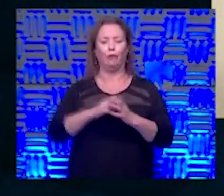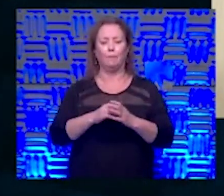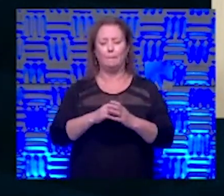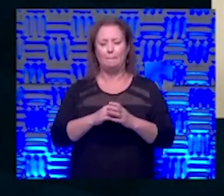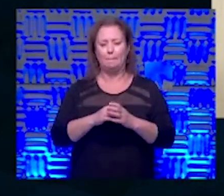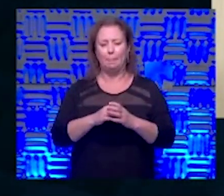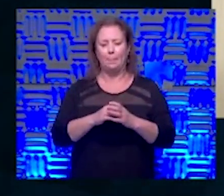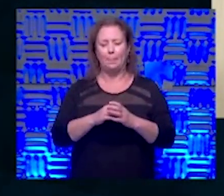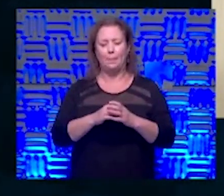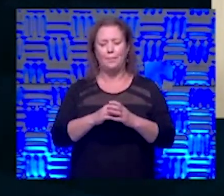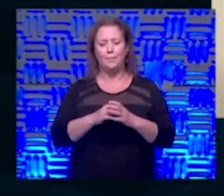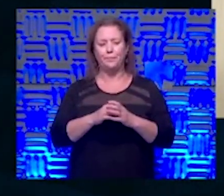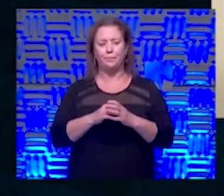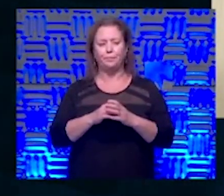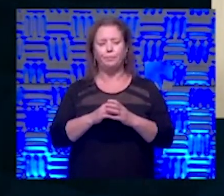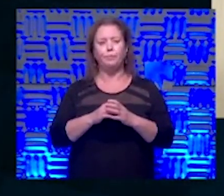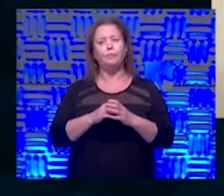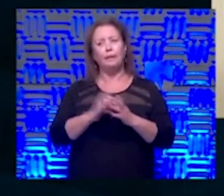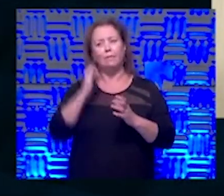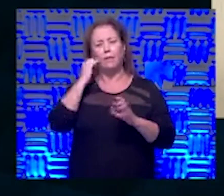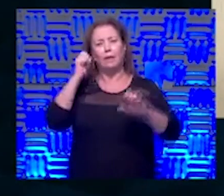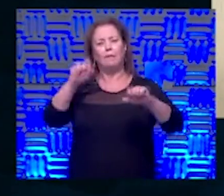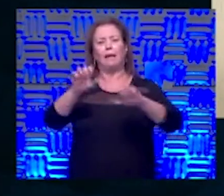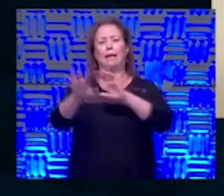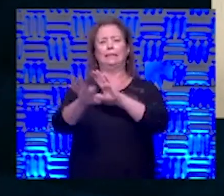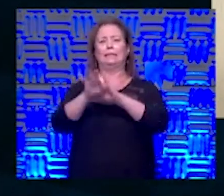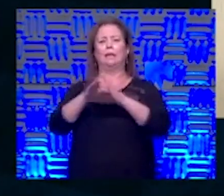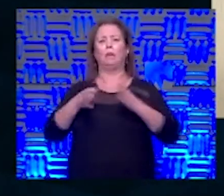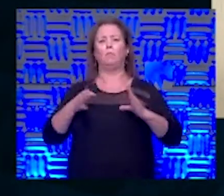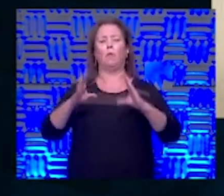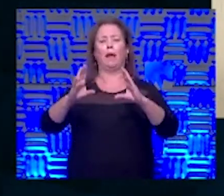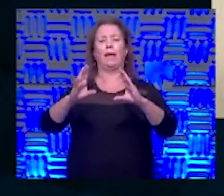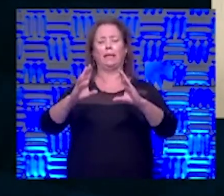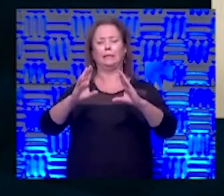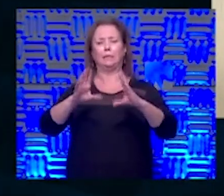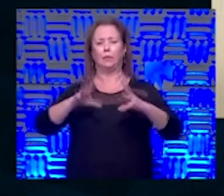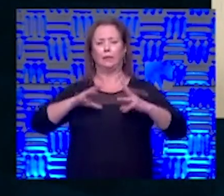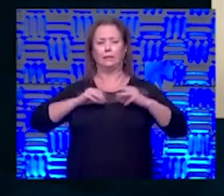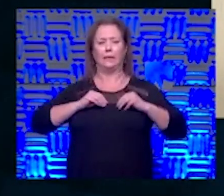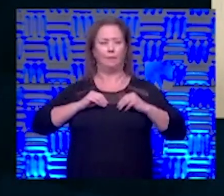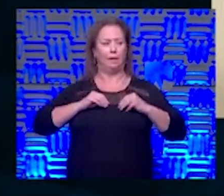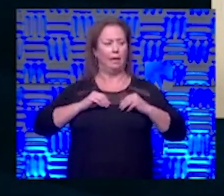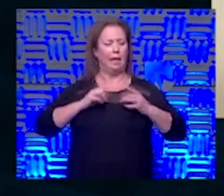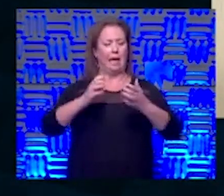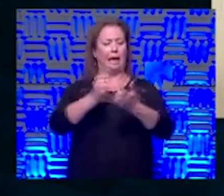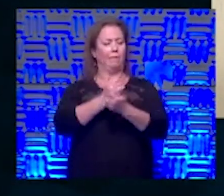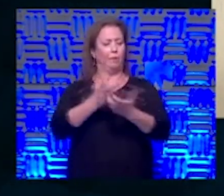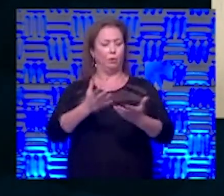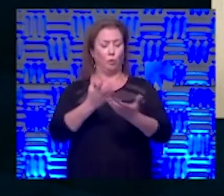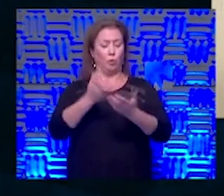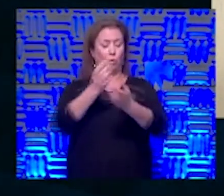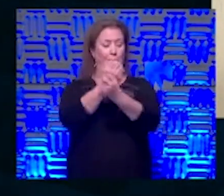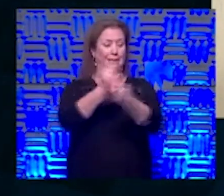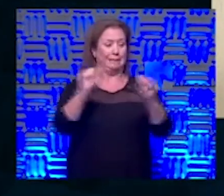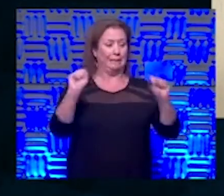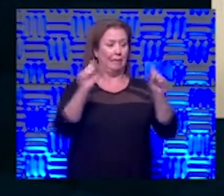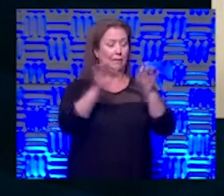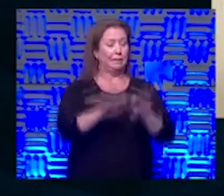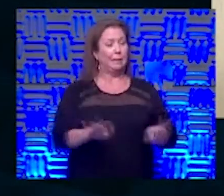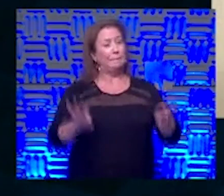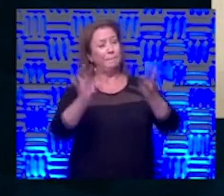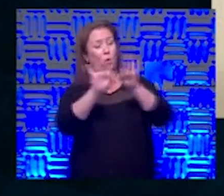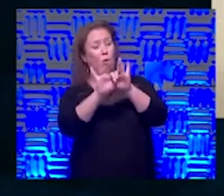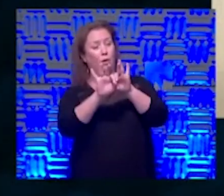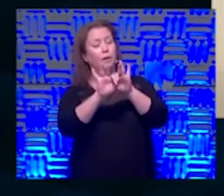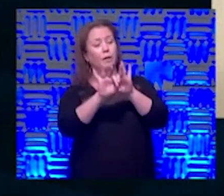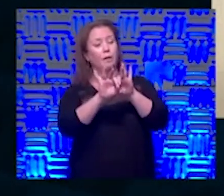for? So if we can find some ways to accept by telling ourselves we're doing all that we can to be safe, this is important to me, this brings